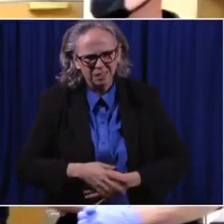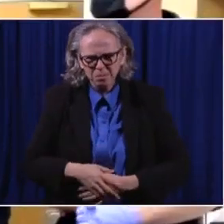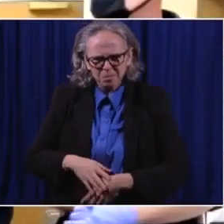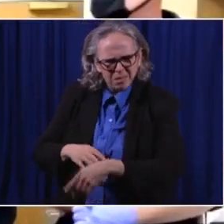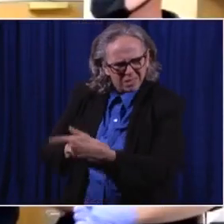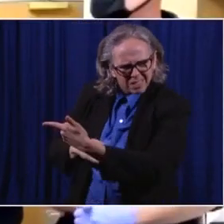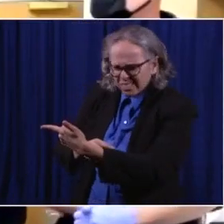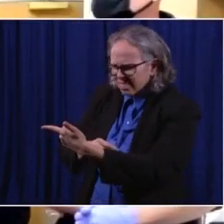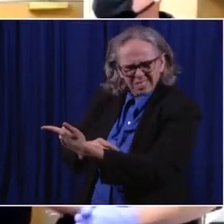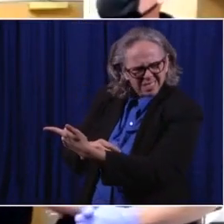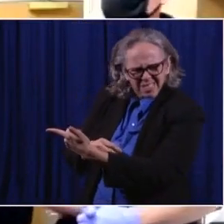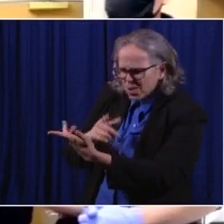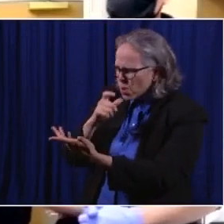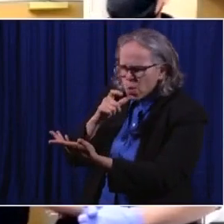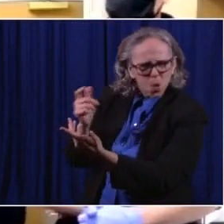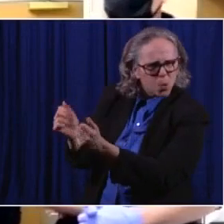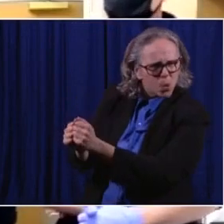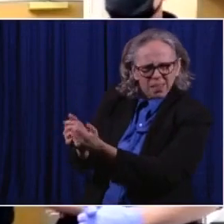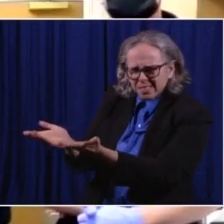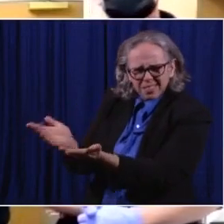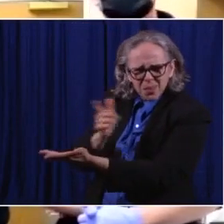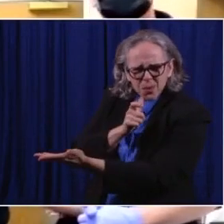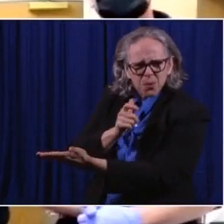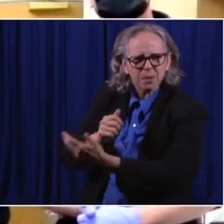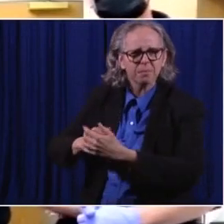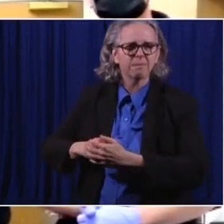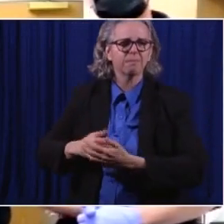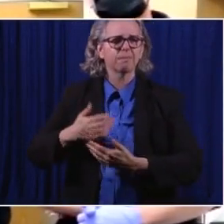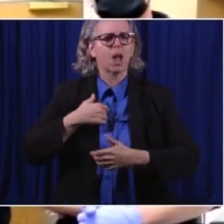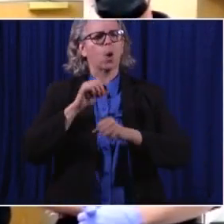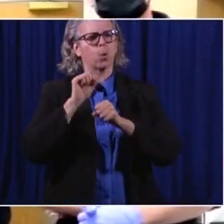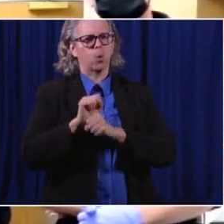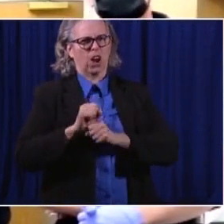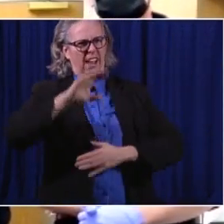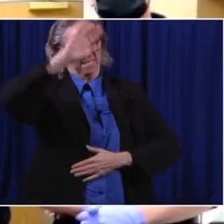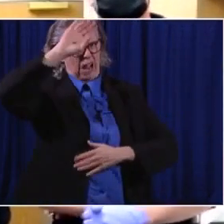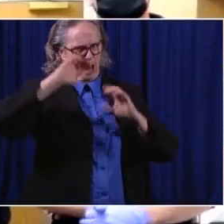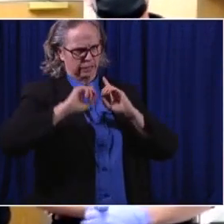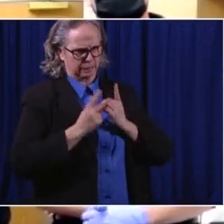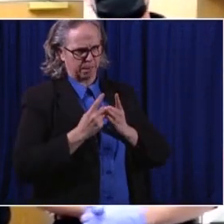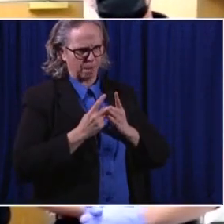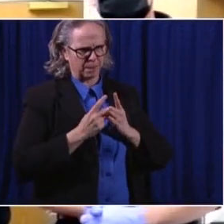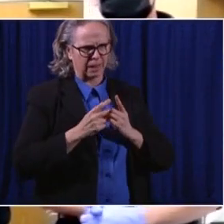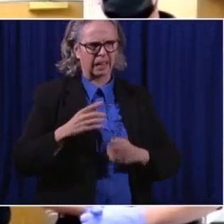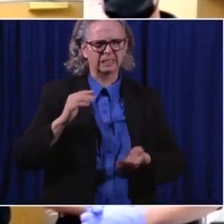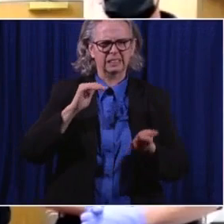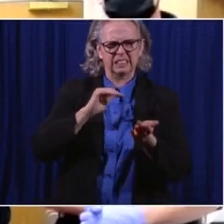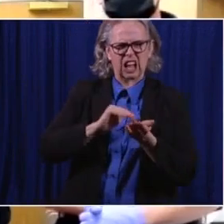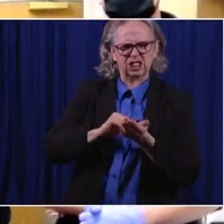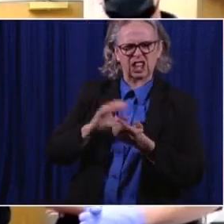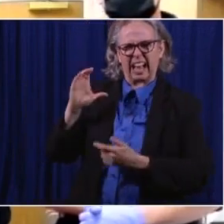Dominic Velo with the Mentor Fire Department, and I have Dr. Cunningham's favorite person here is